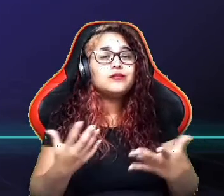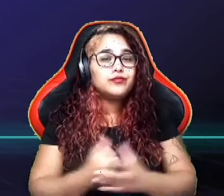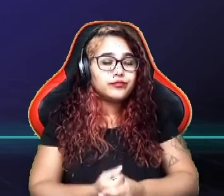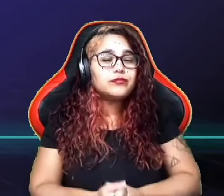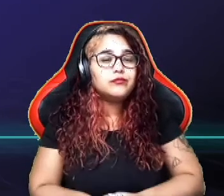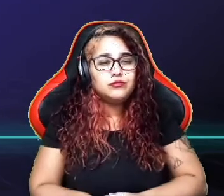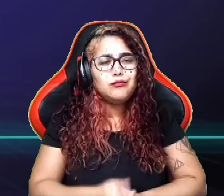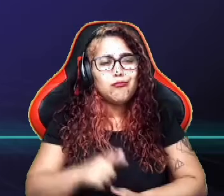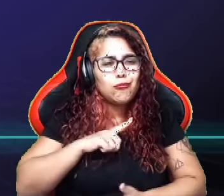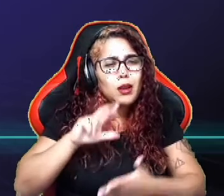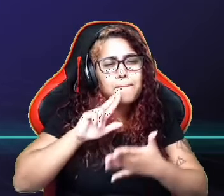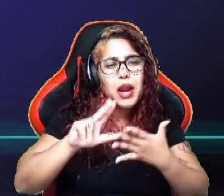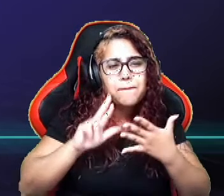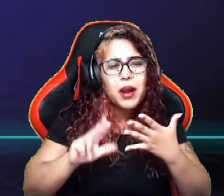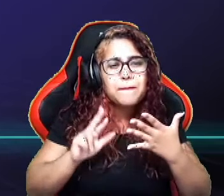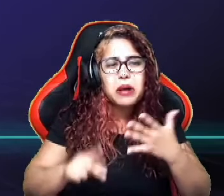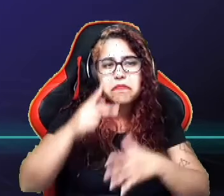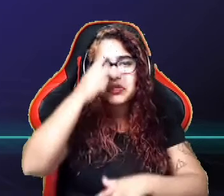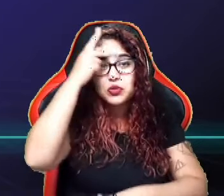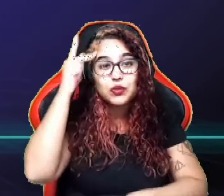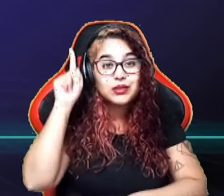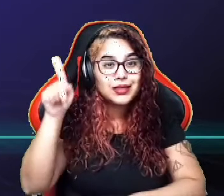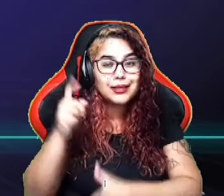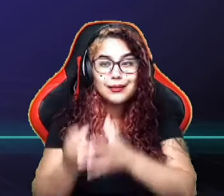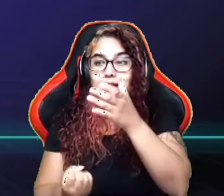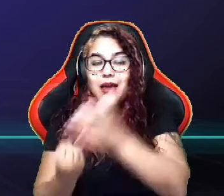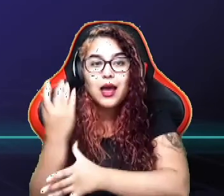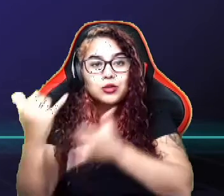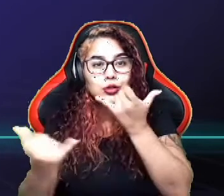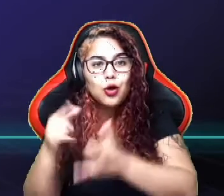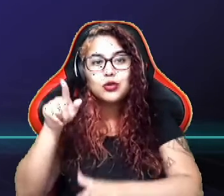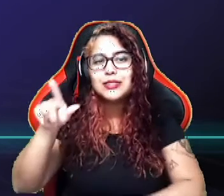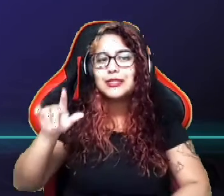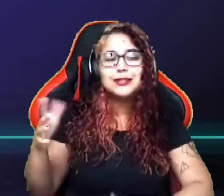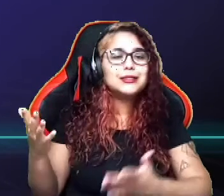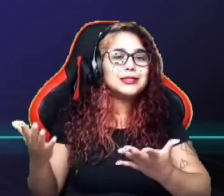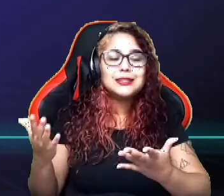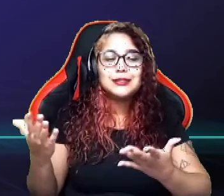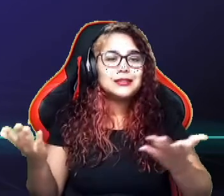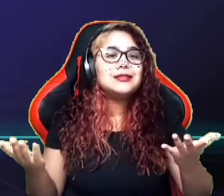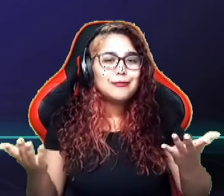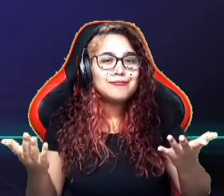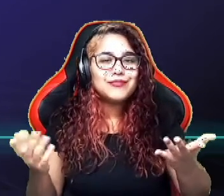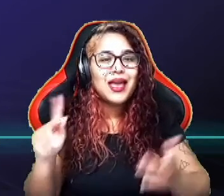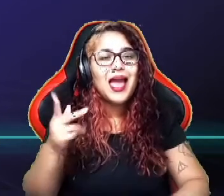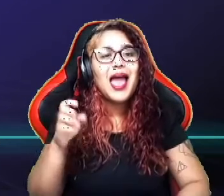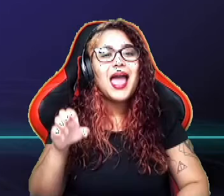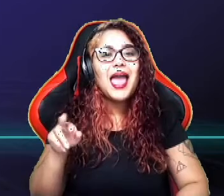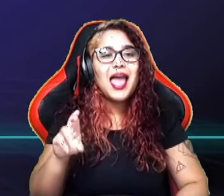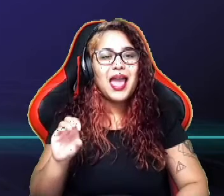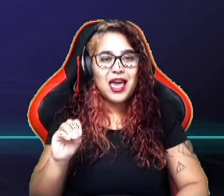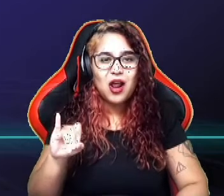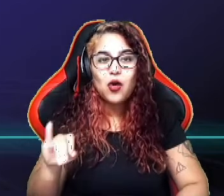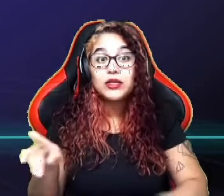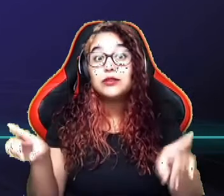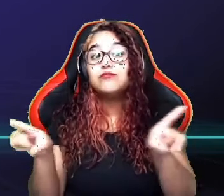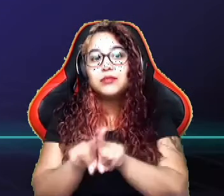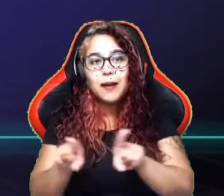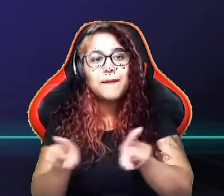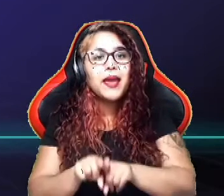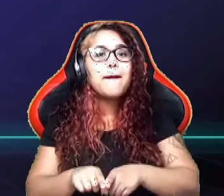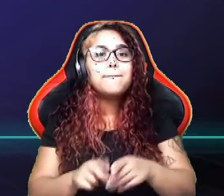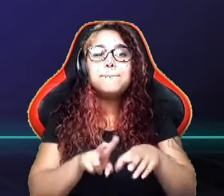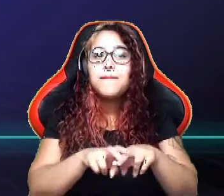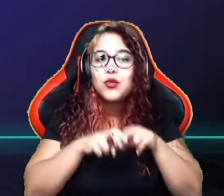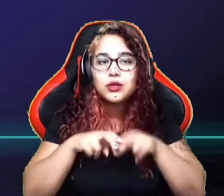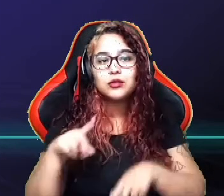later than it was first made available. So Renato Giovanni and others, they were real heroes.